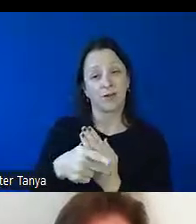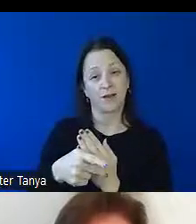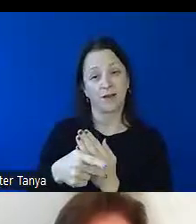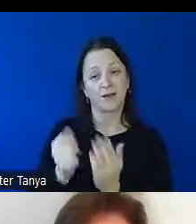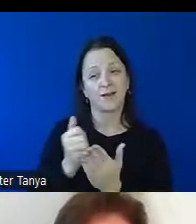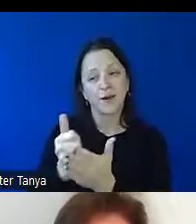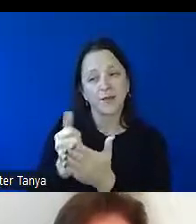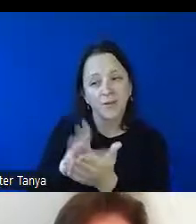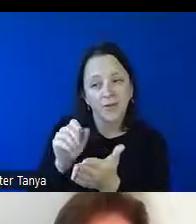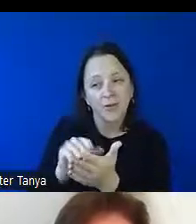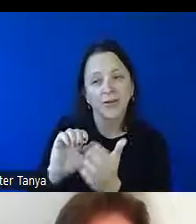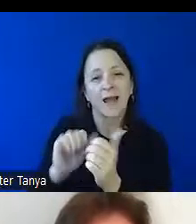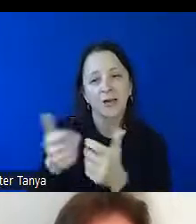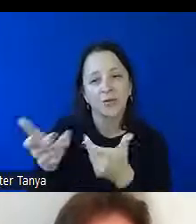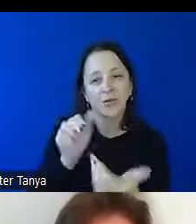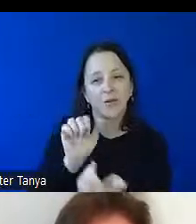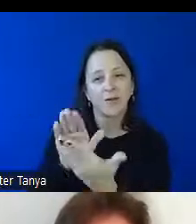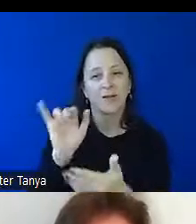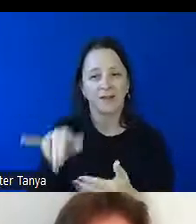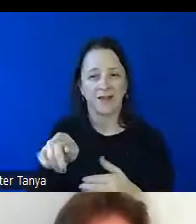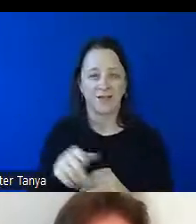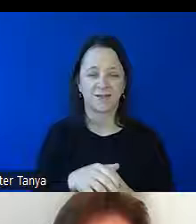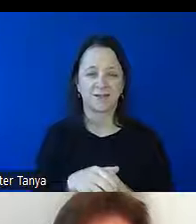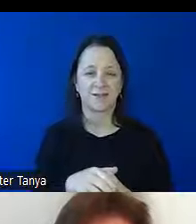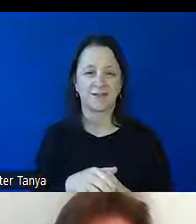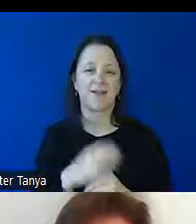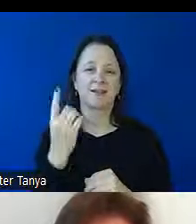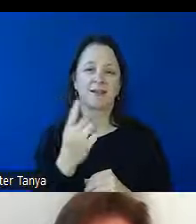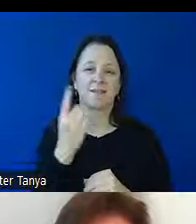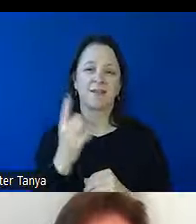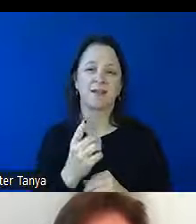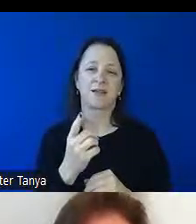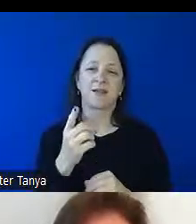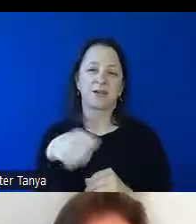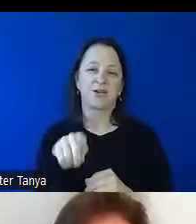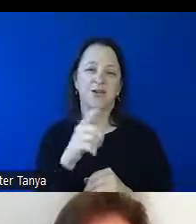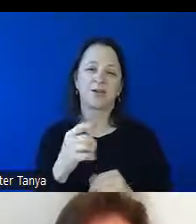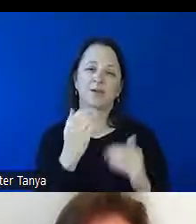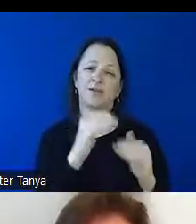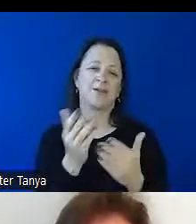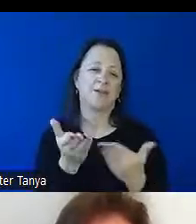as they enter practice. And something that is well known to all of you is that there are limited